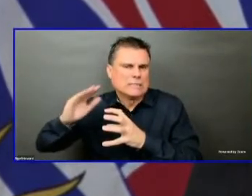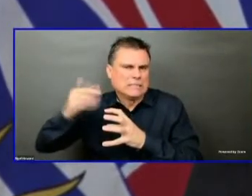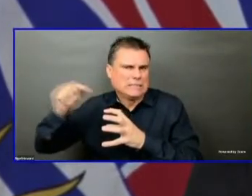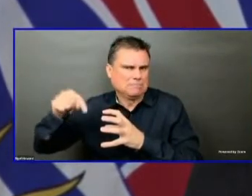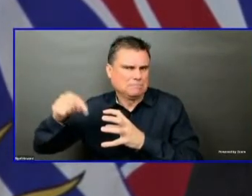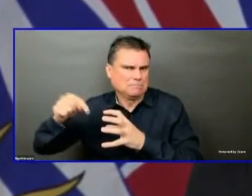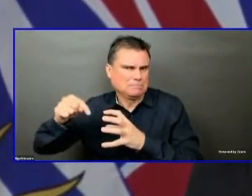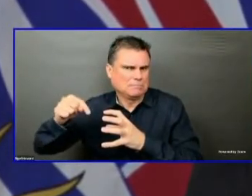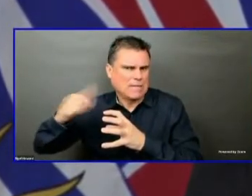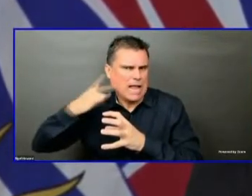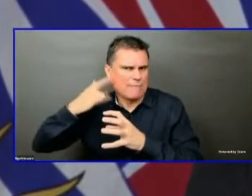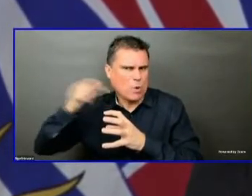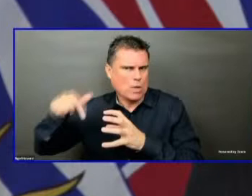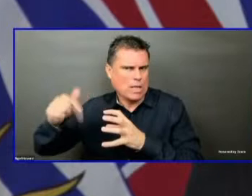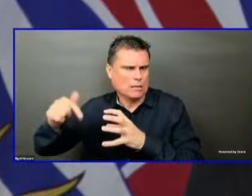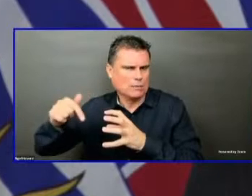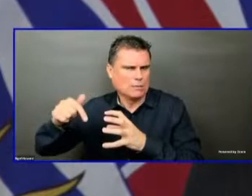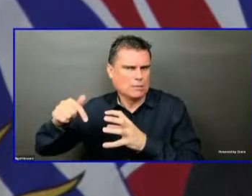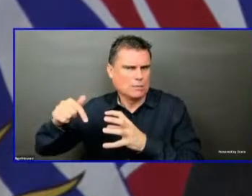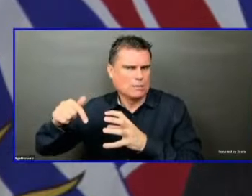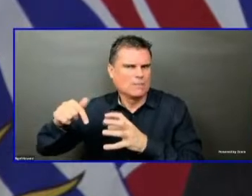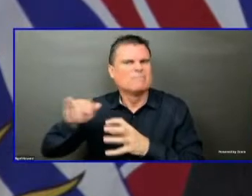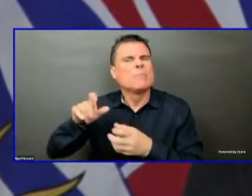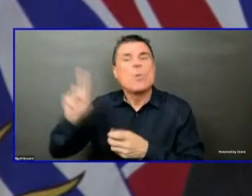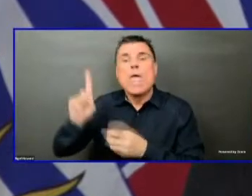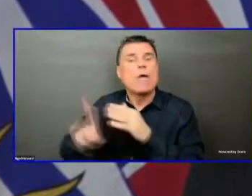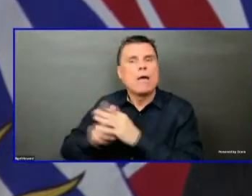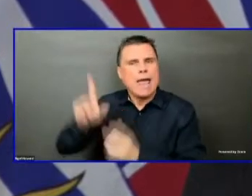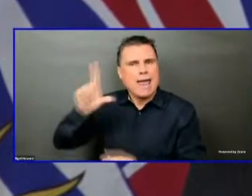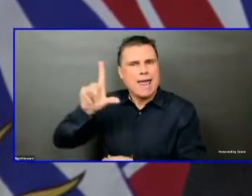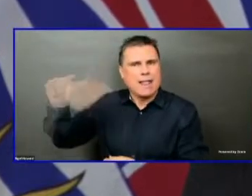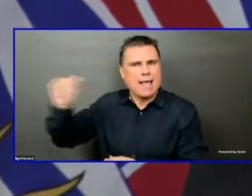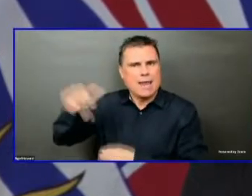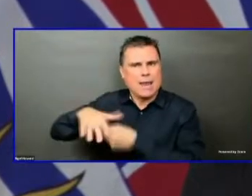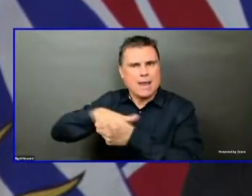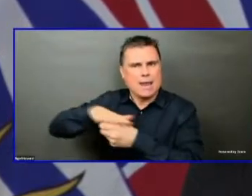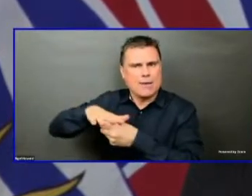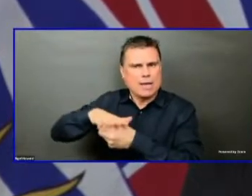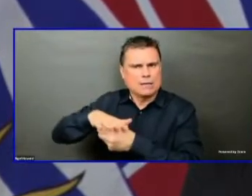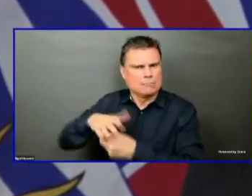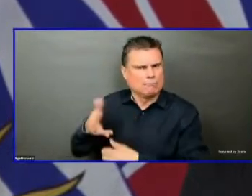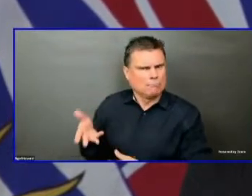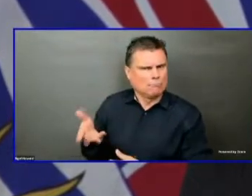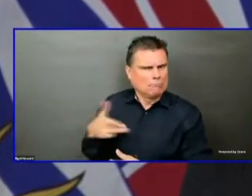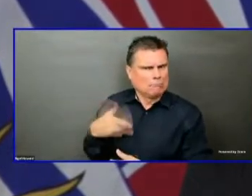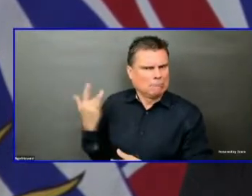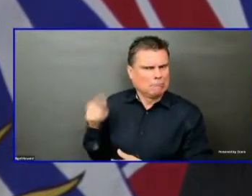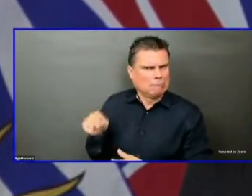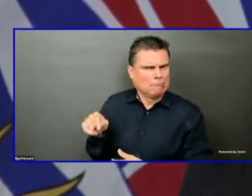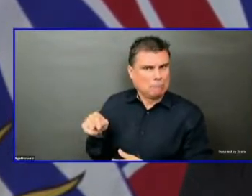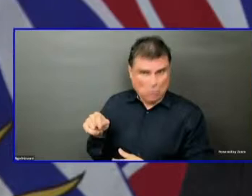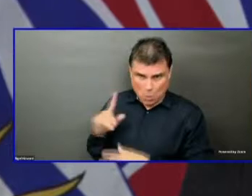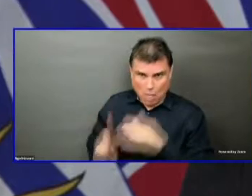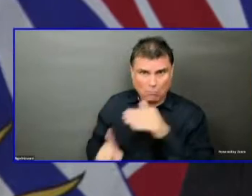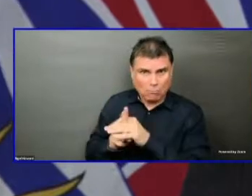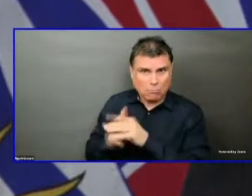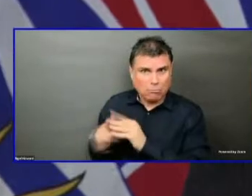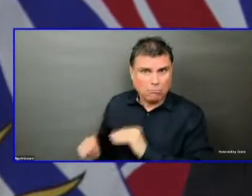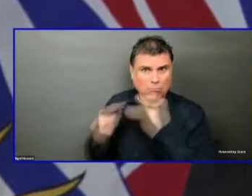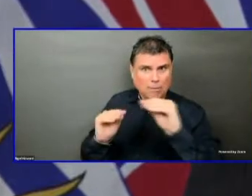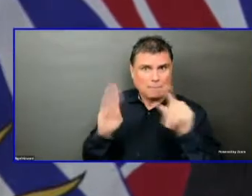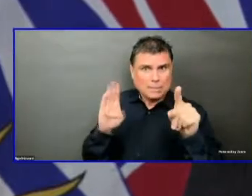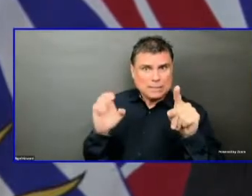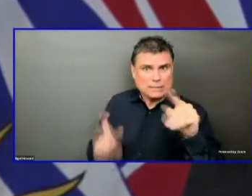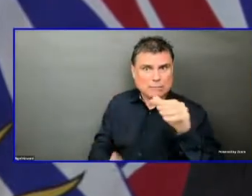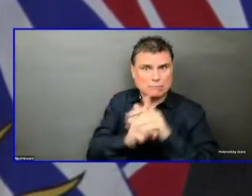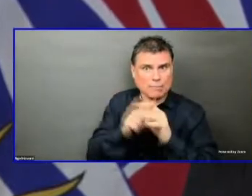Los Angeles area. Is that something British Columbia should be concerned about, and would your